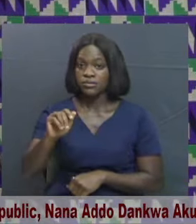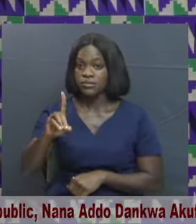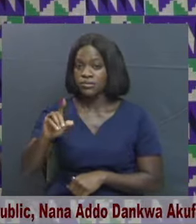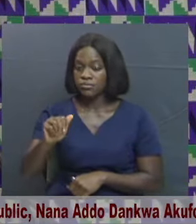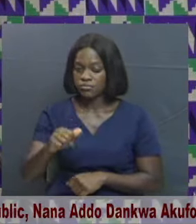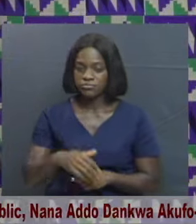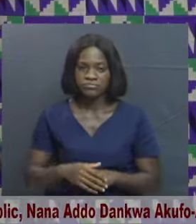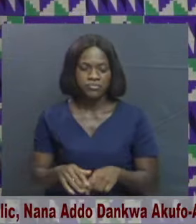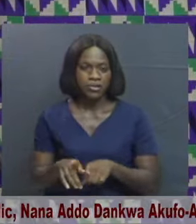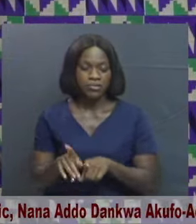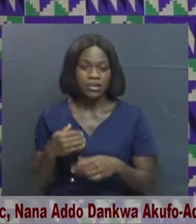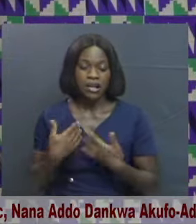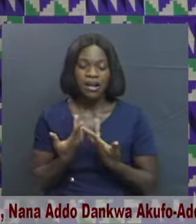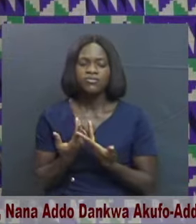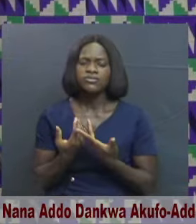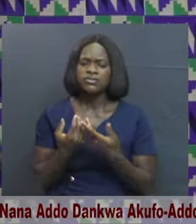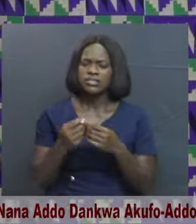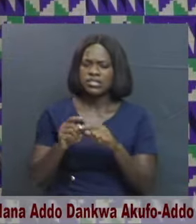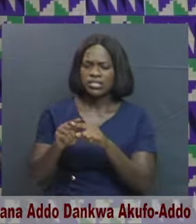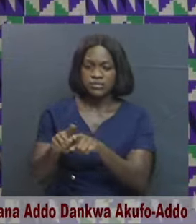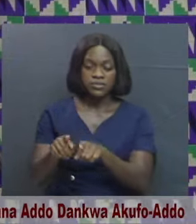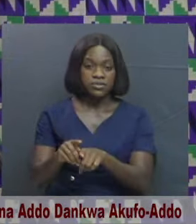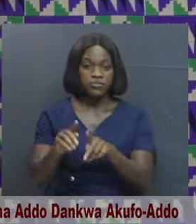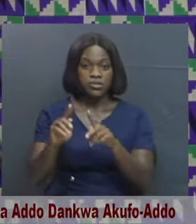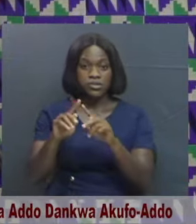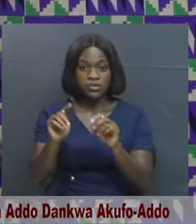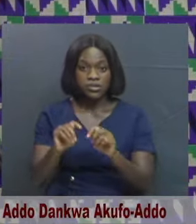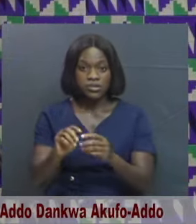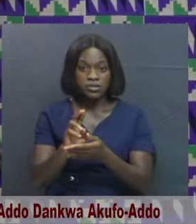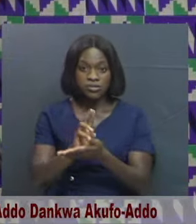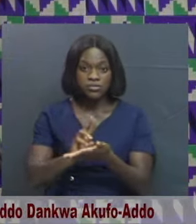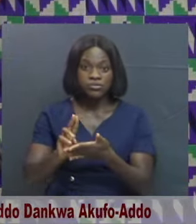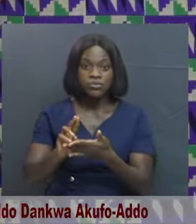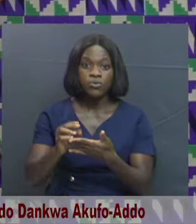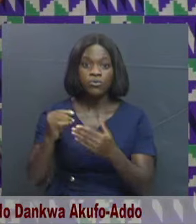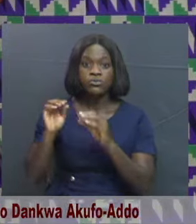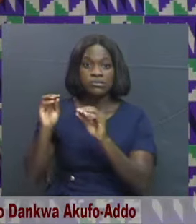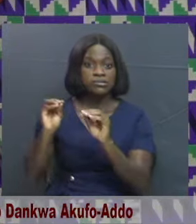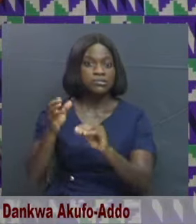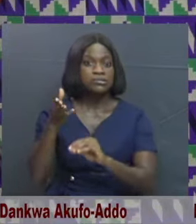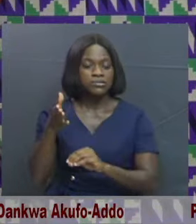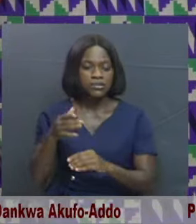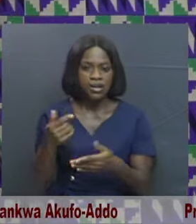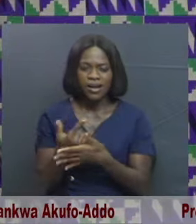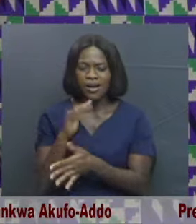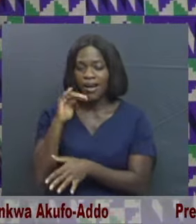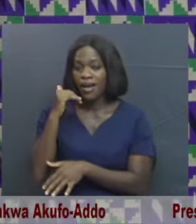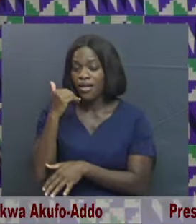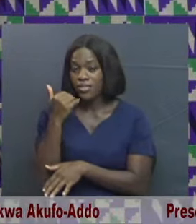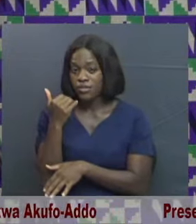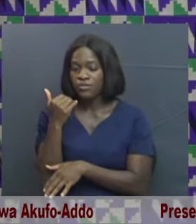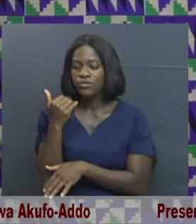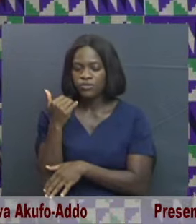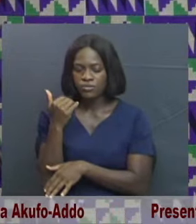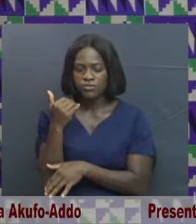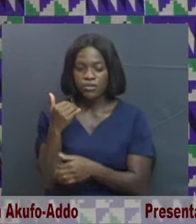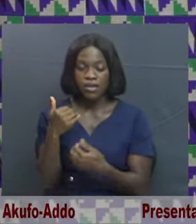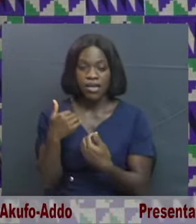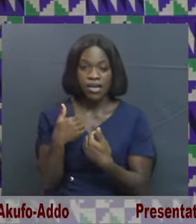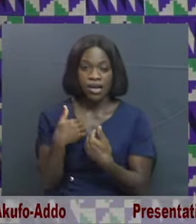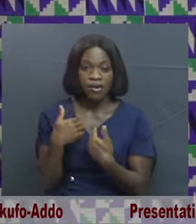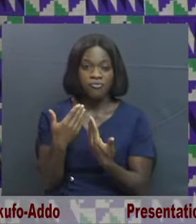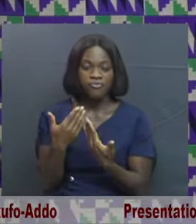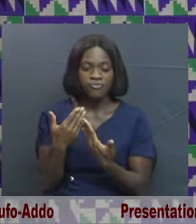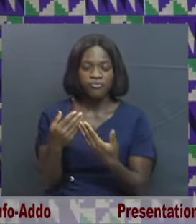in various technical institutions in Ghana as instructors ganas will soon fill the well-paid positions on